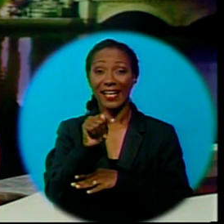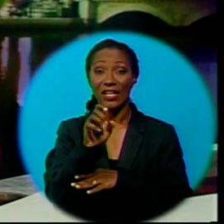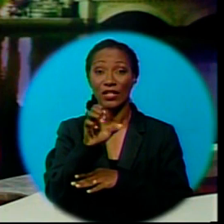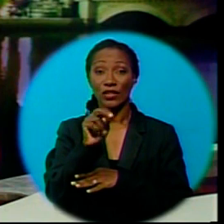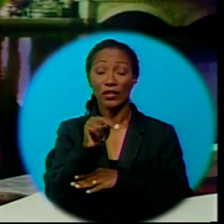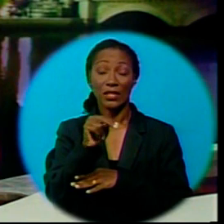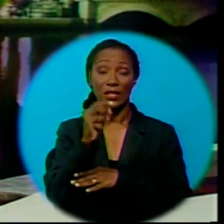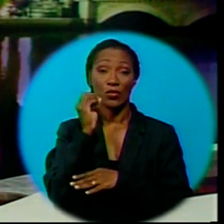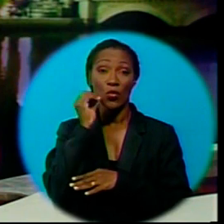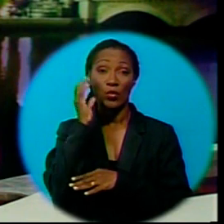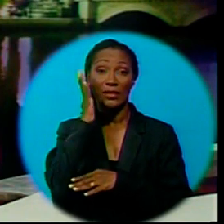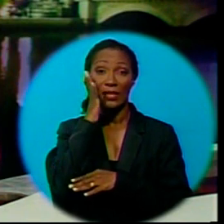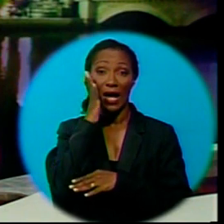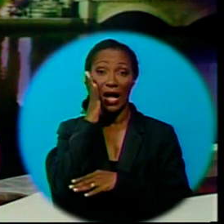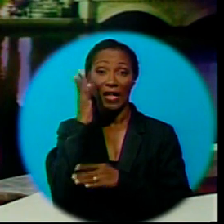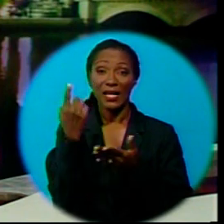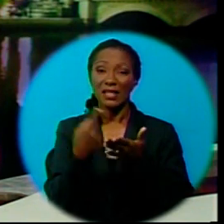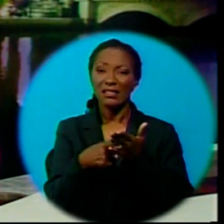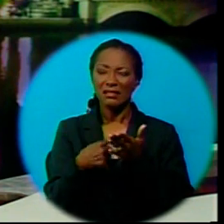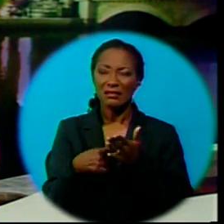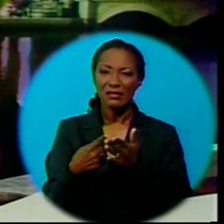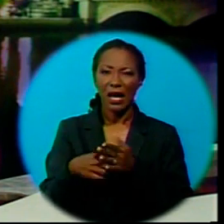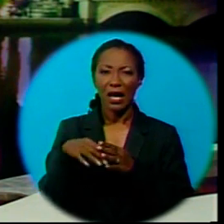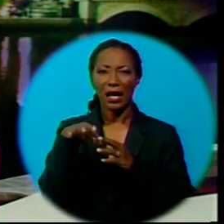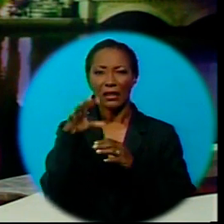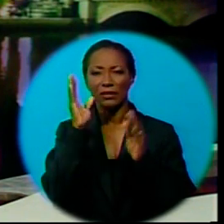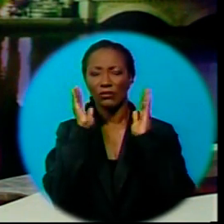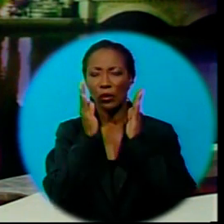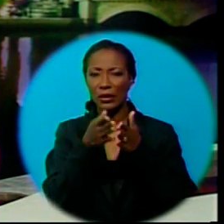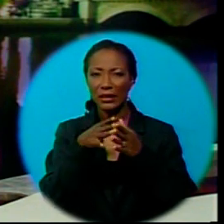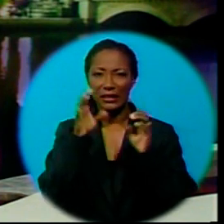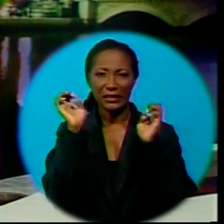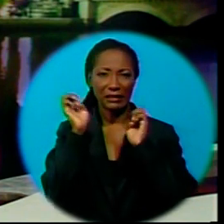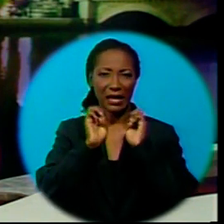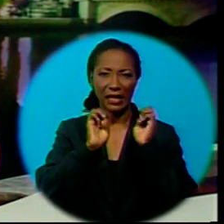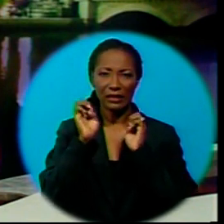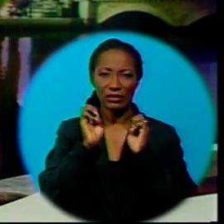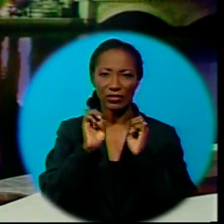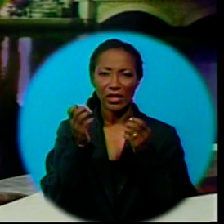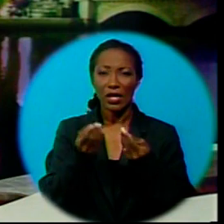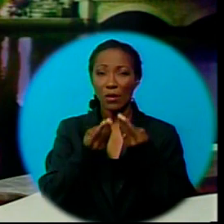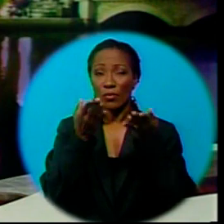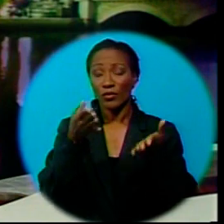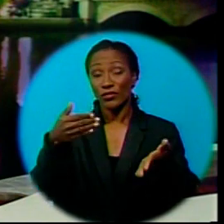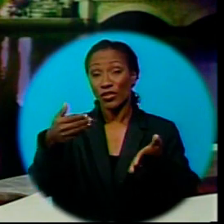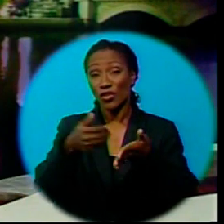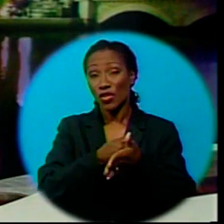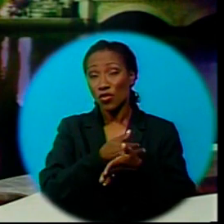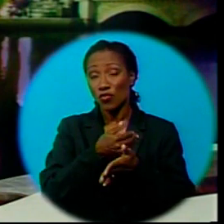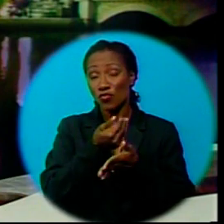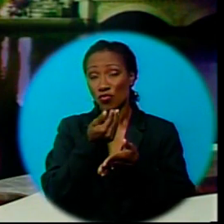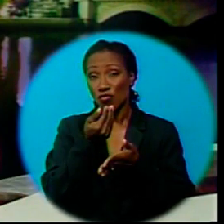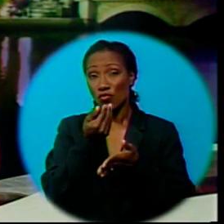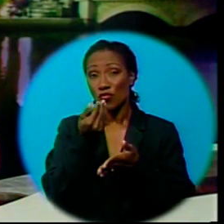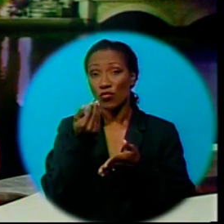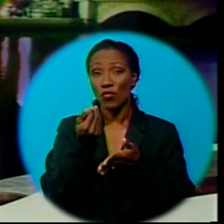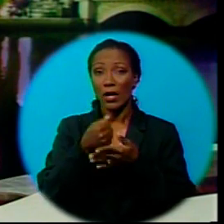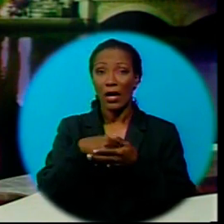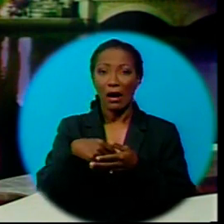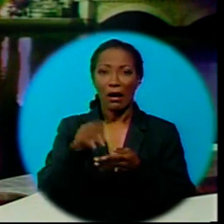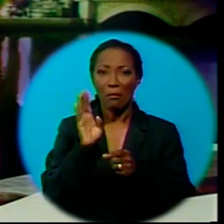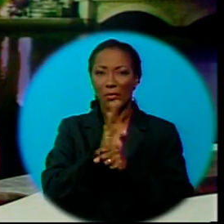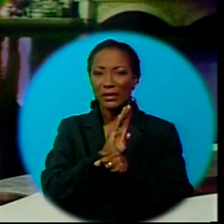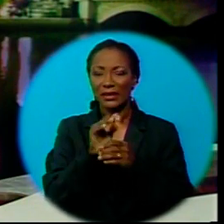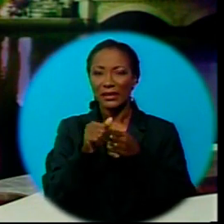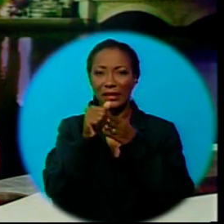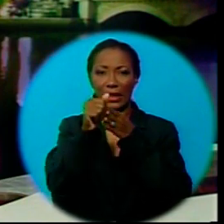Discussions will focus on energy in the context of a proposal for a new institution to lead the region's energy agenda, the CARICOM